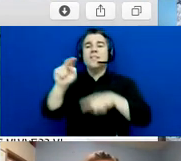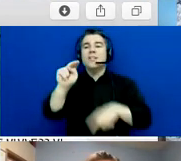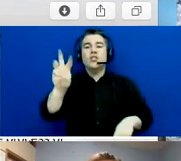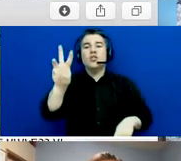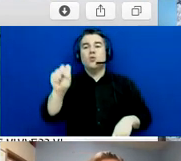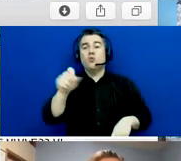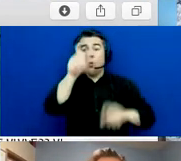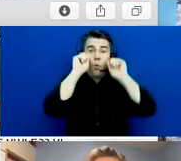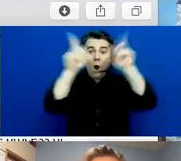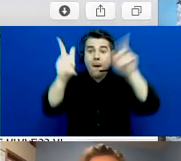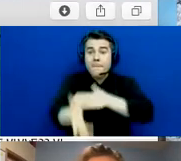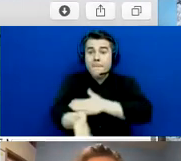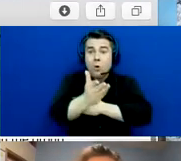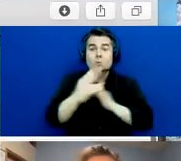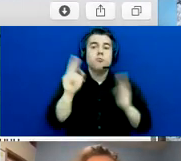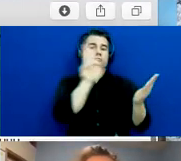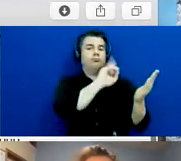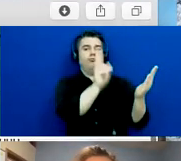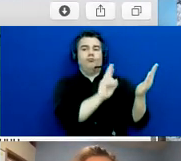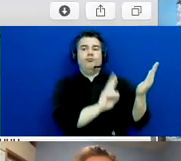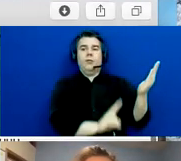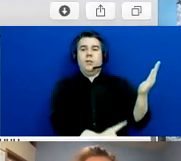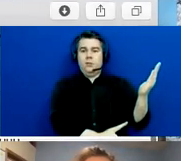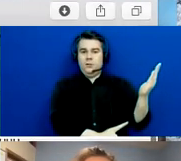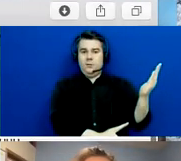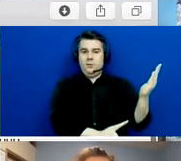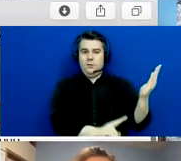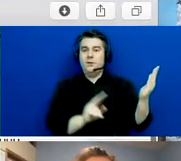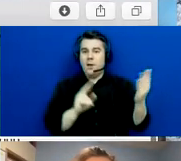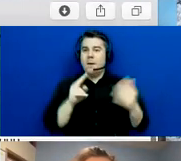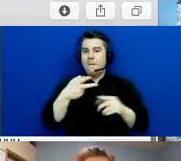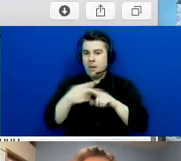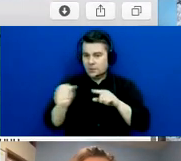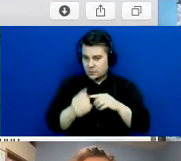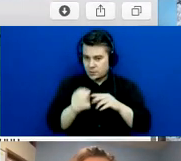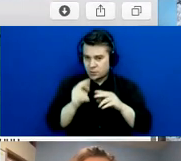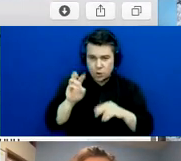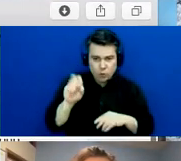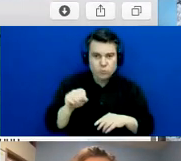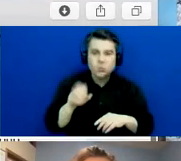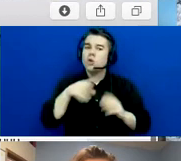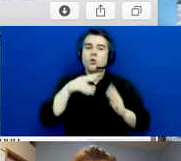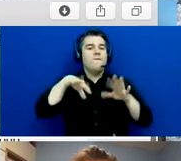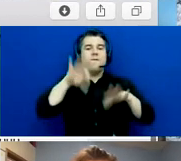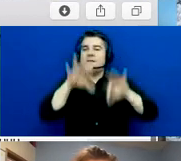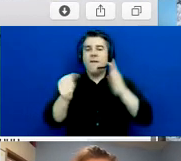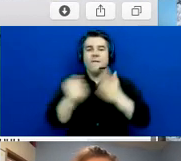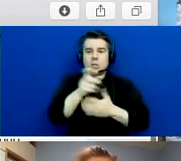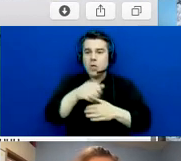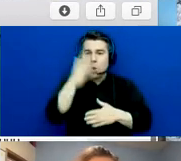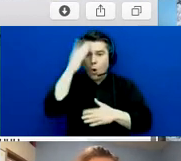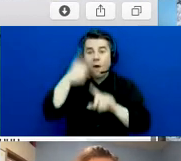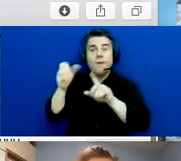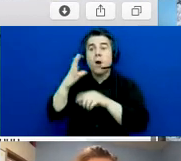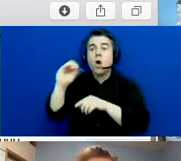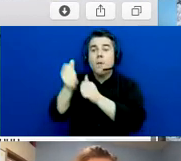in the morning, read through this. This is your Plexus news. You can find everything you need to know from corporate. This